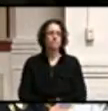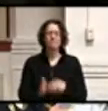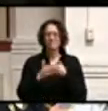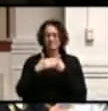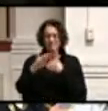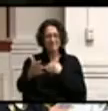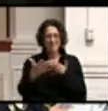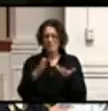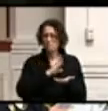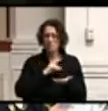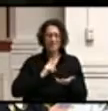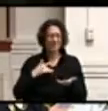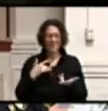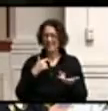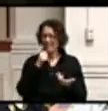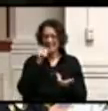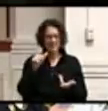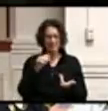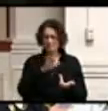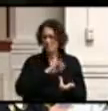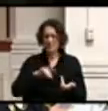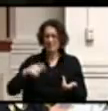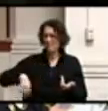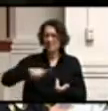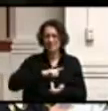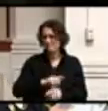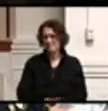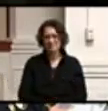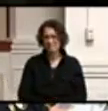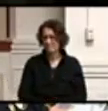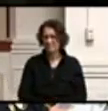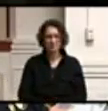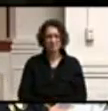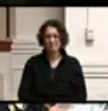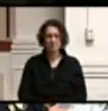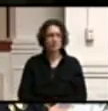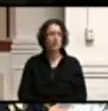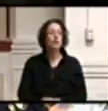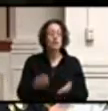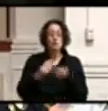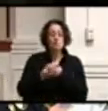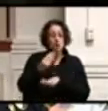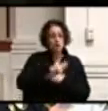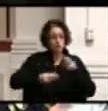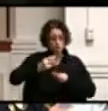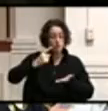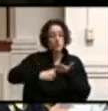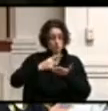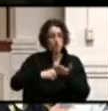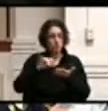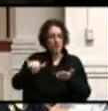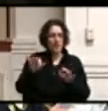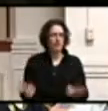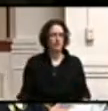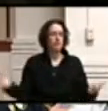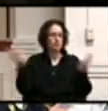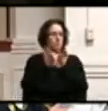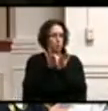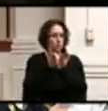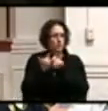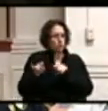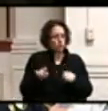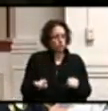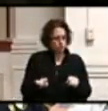that useful, that the practice is more useful in the budget, which you can control. And we did have these discussions in the